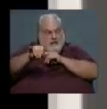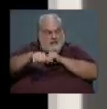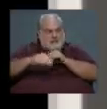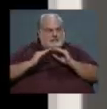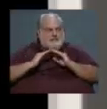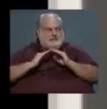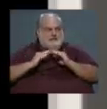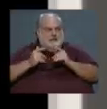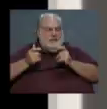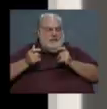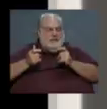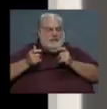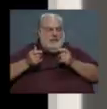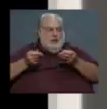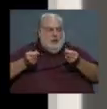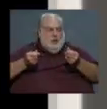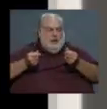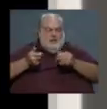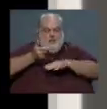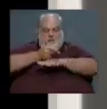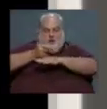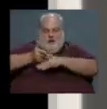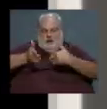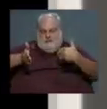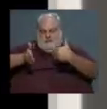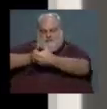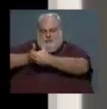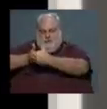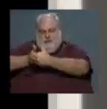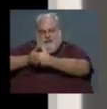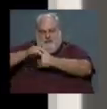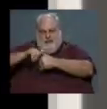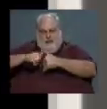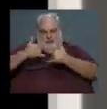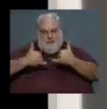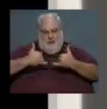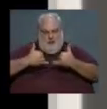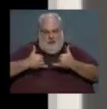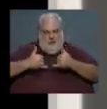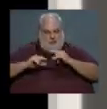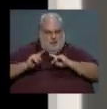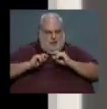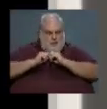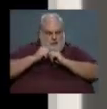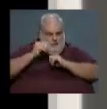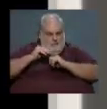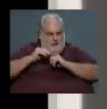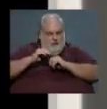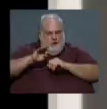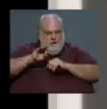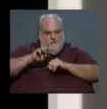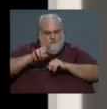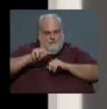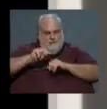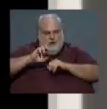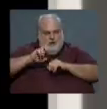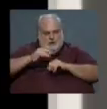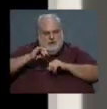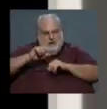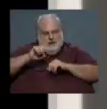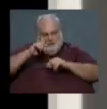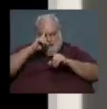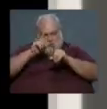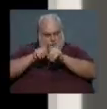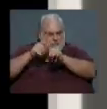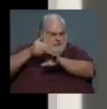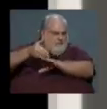and we actually have our parking lot is actually presently there now. And we talked to them. We had their franchise agreement with the city last time, so we